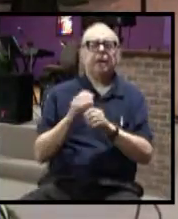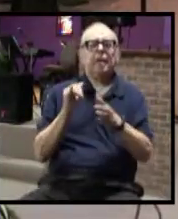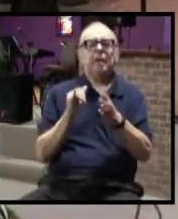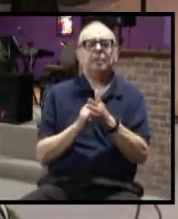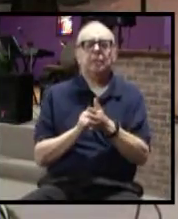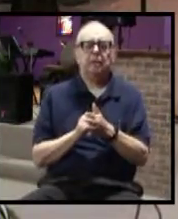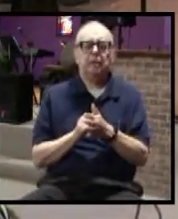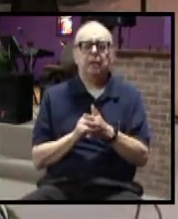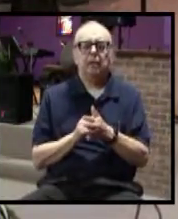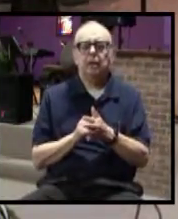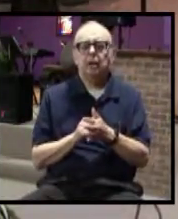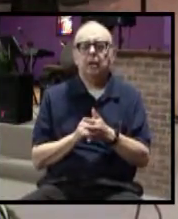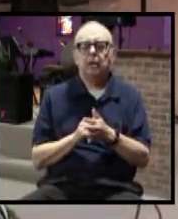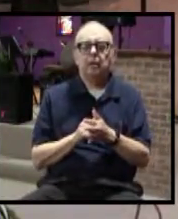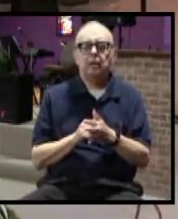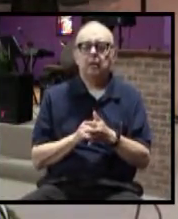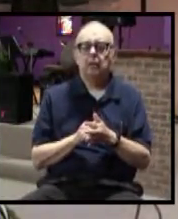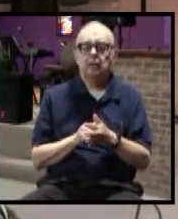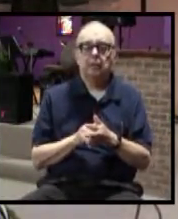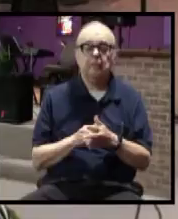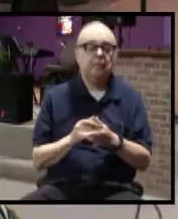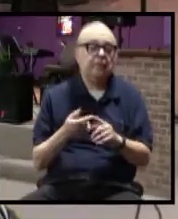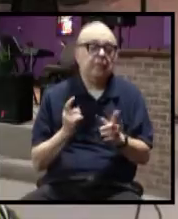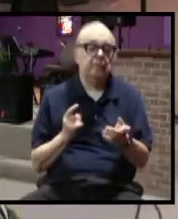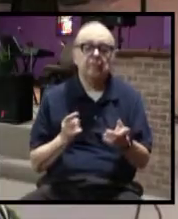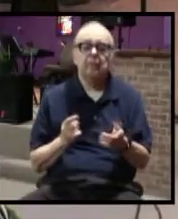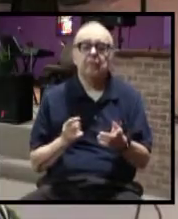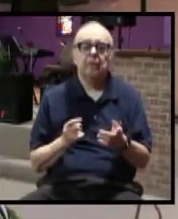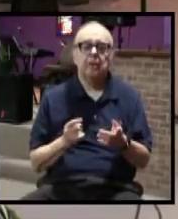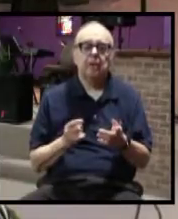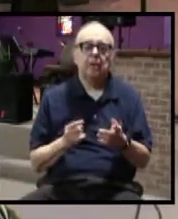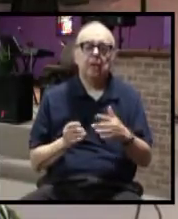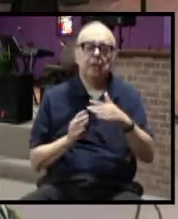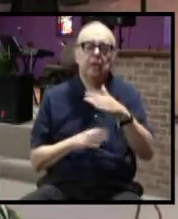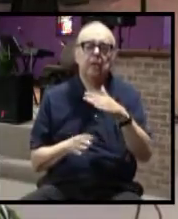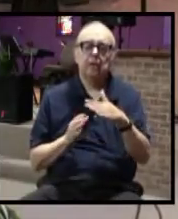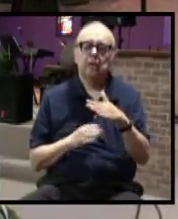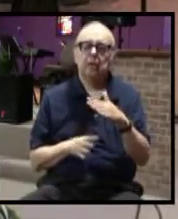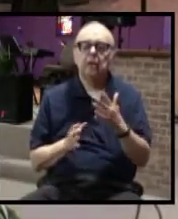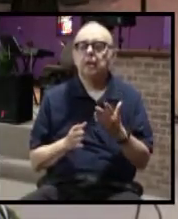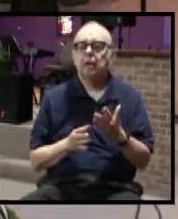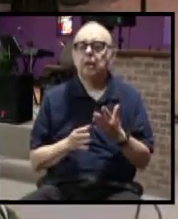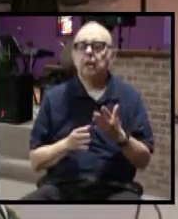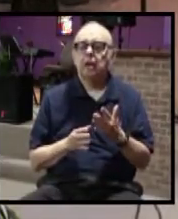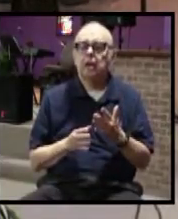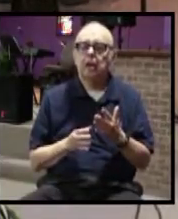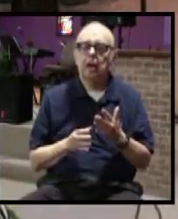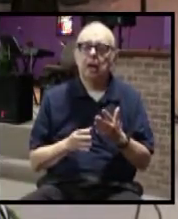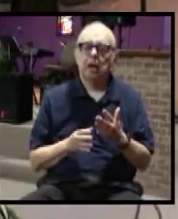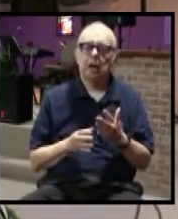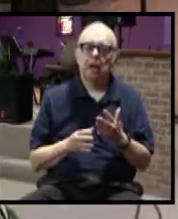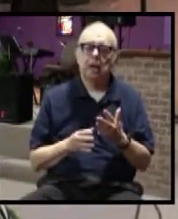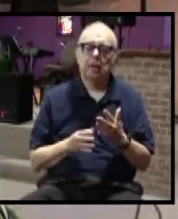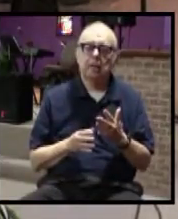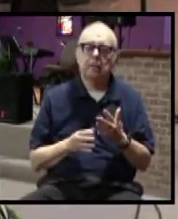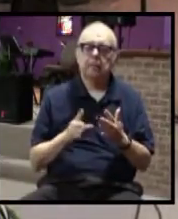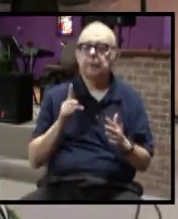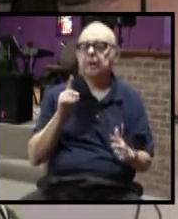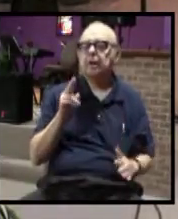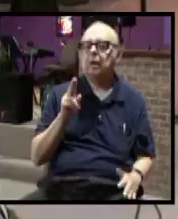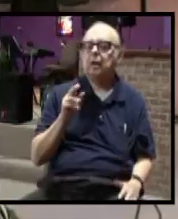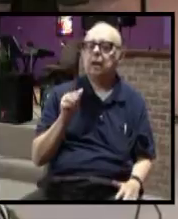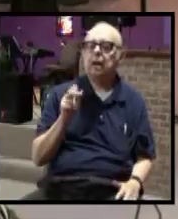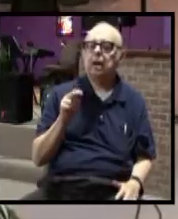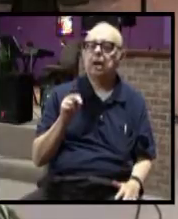You could get it just from basically, what do I want to say?